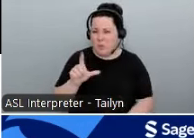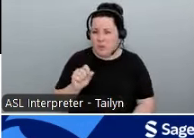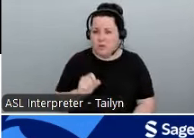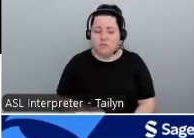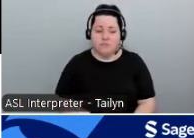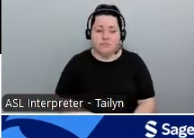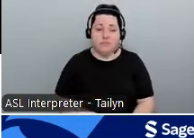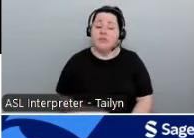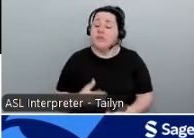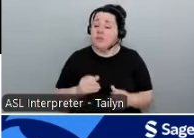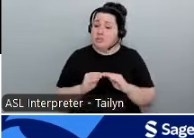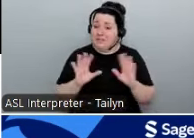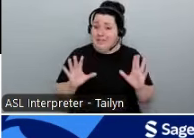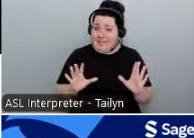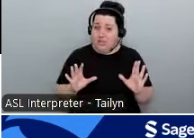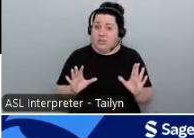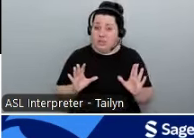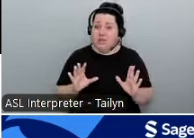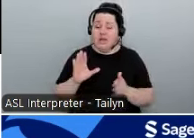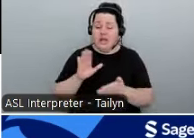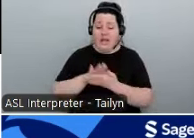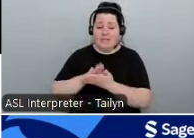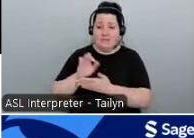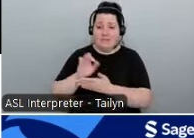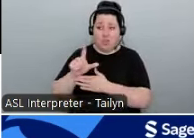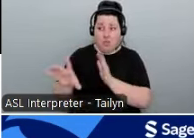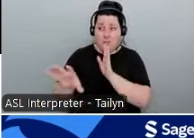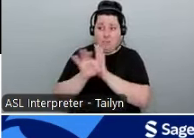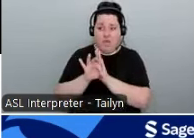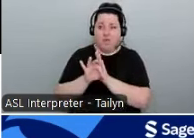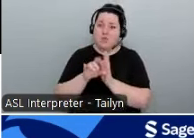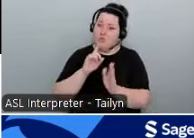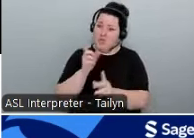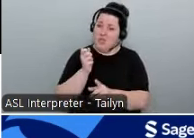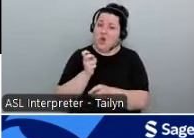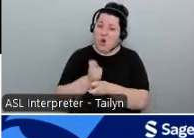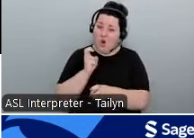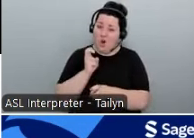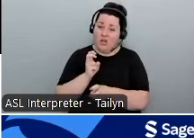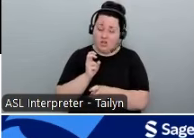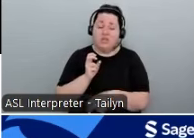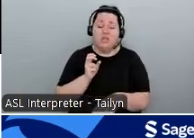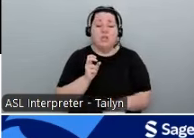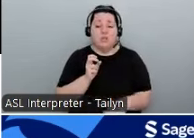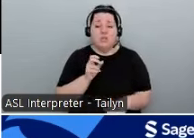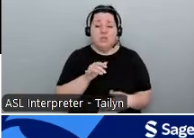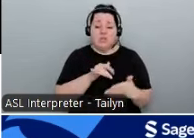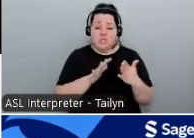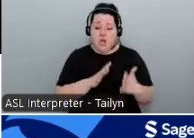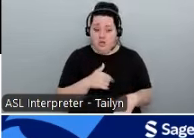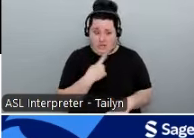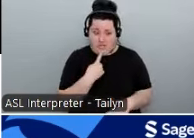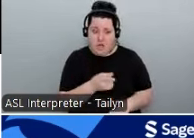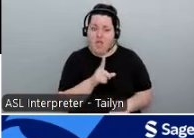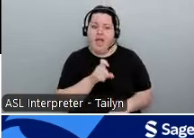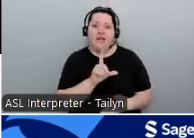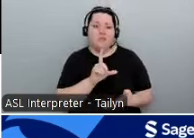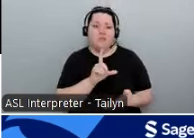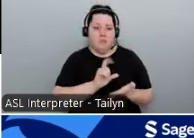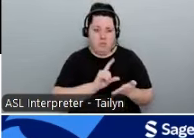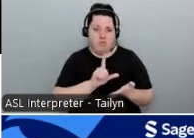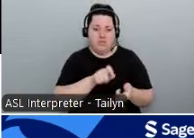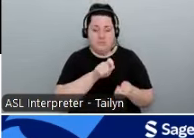want to be clear that selecting an academic journal can be very tricky. Often, scholars are told to publish within a particular set